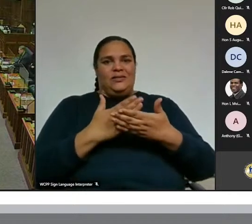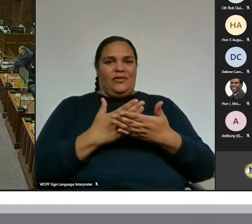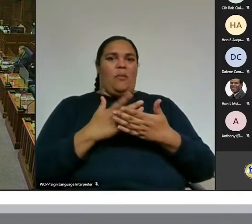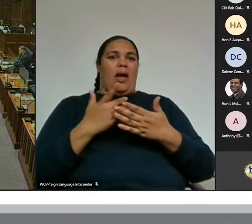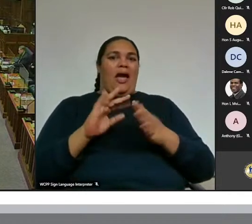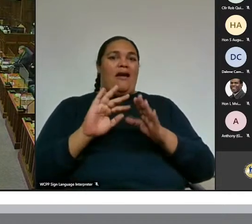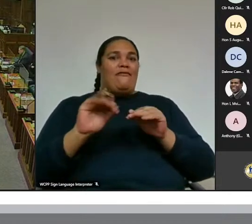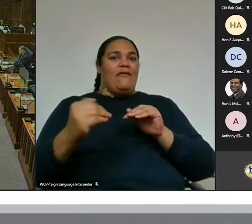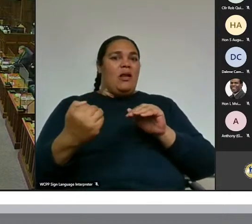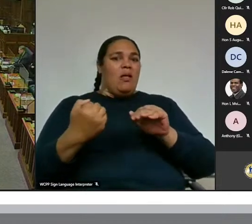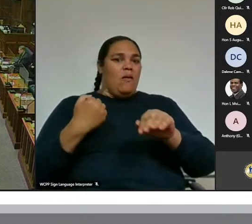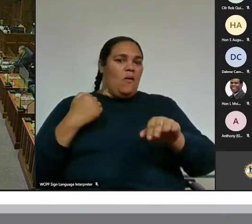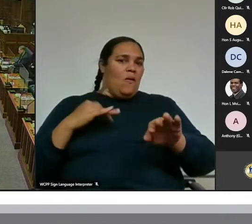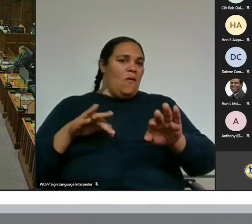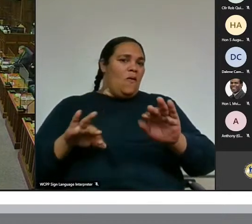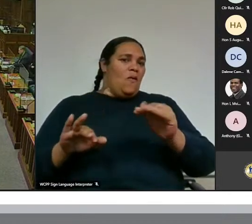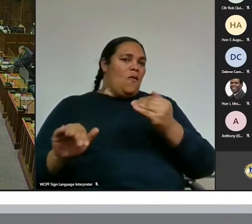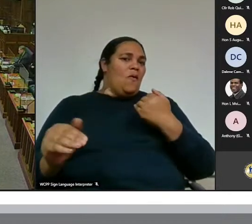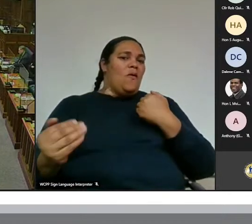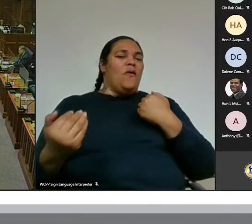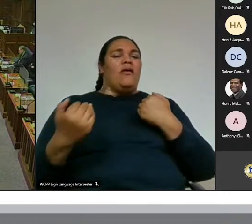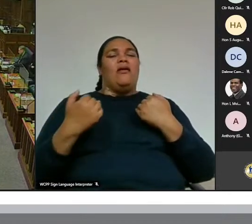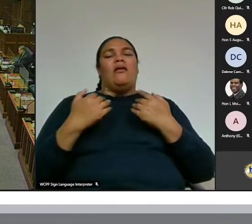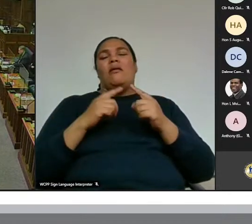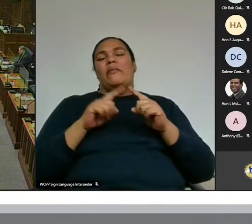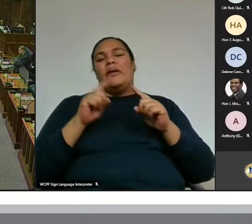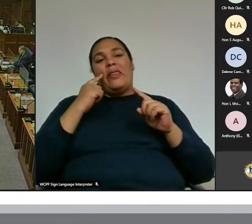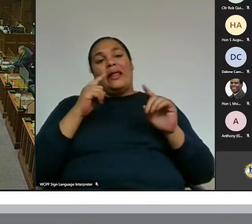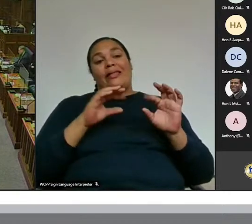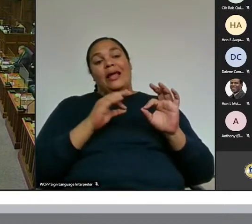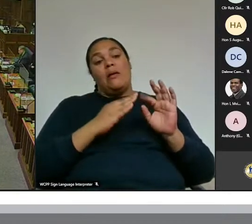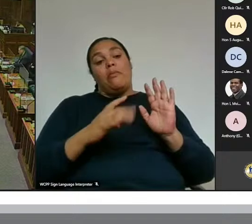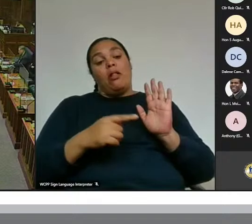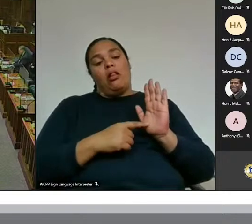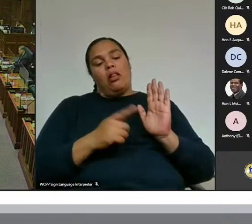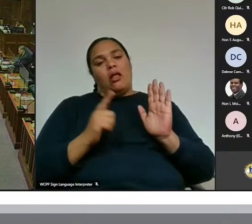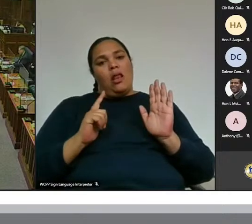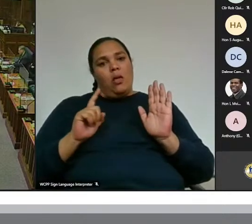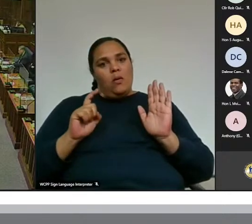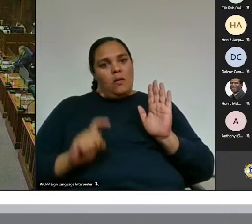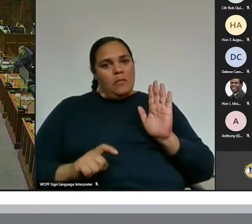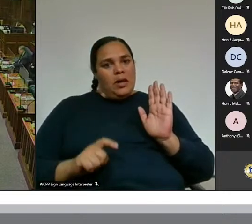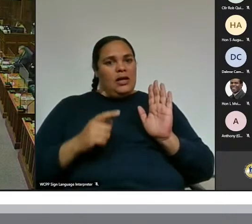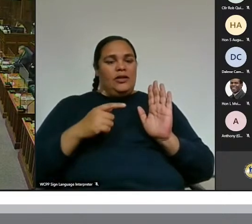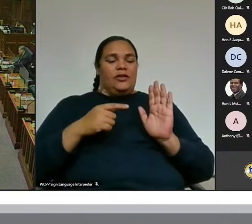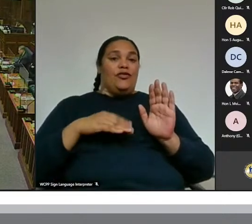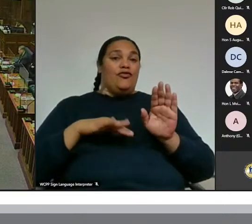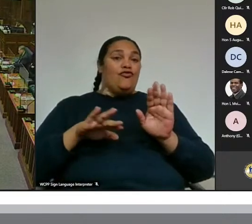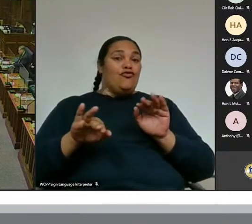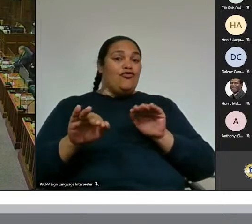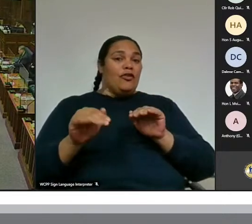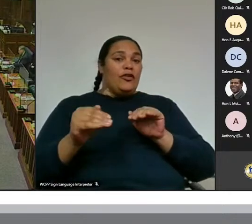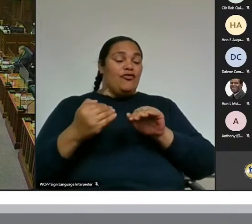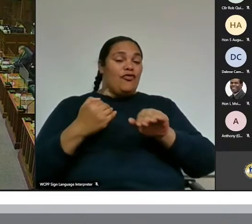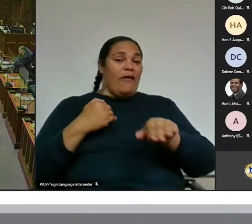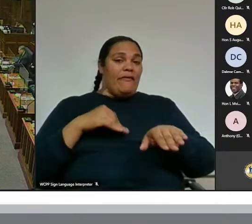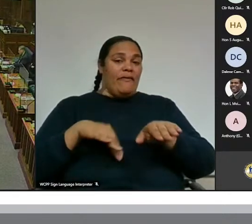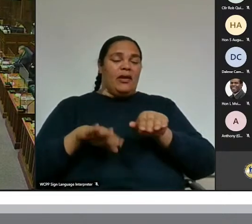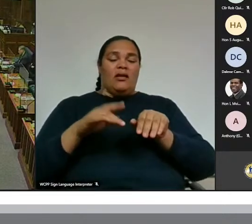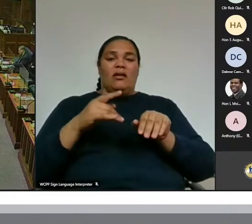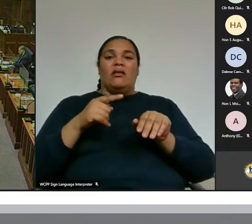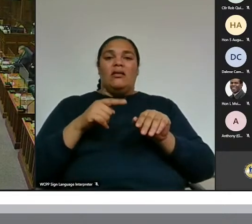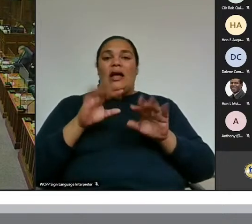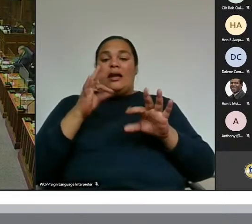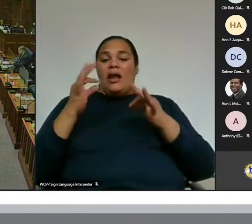and traffic. And I think that this bill must allow a traffic flow analysis that say that